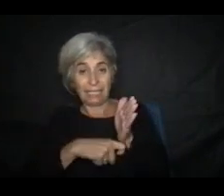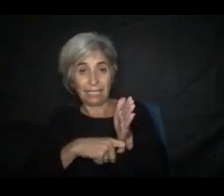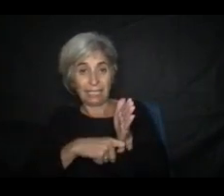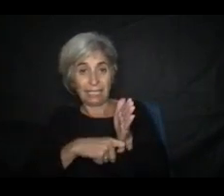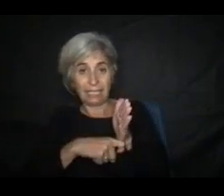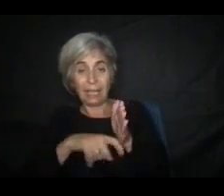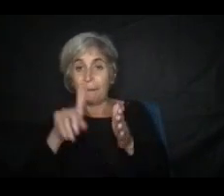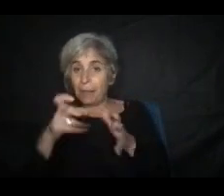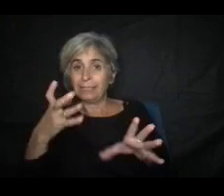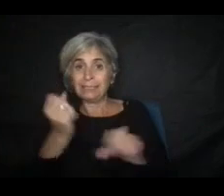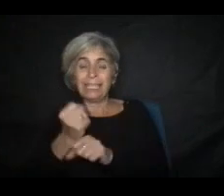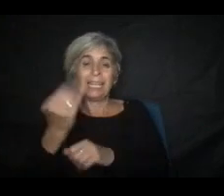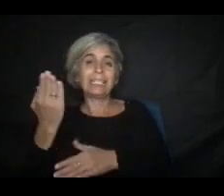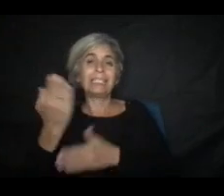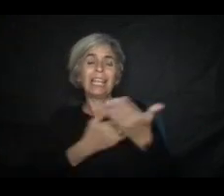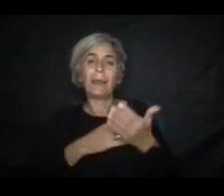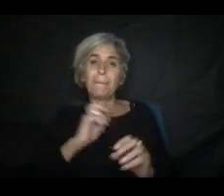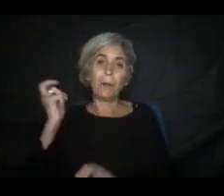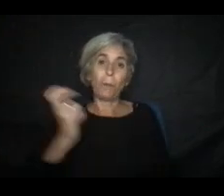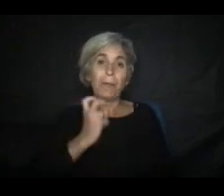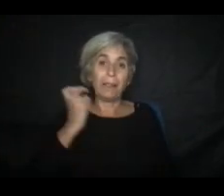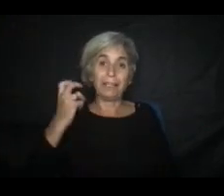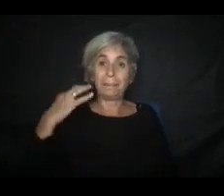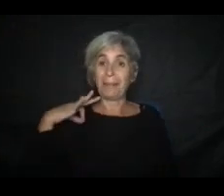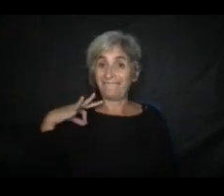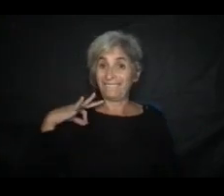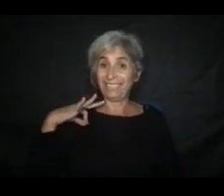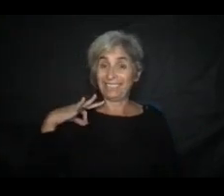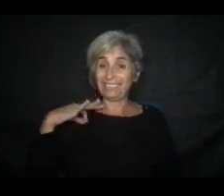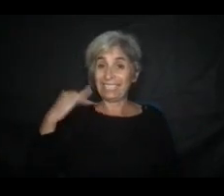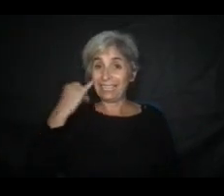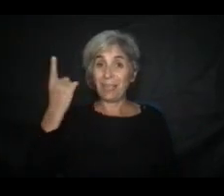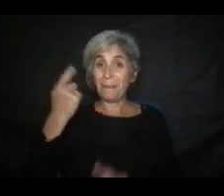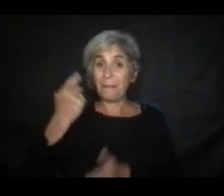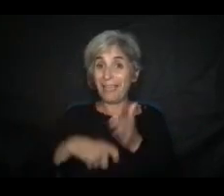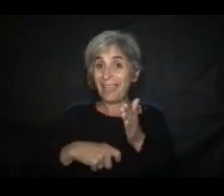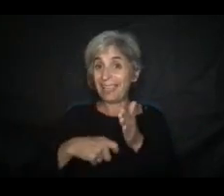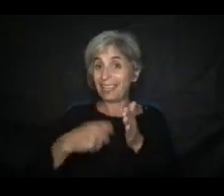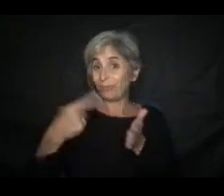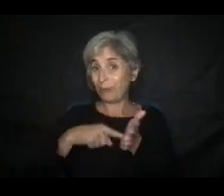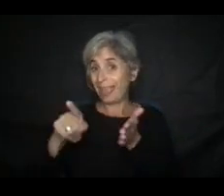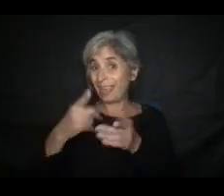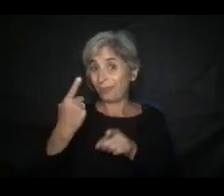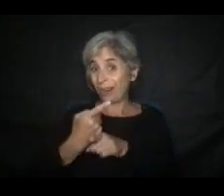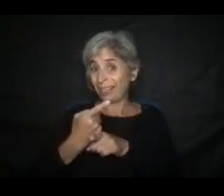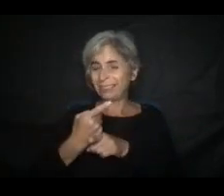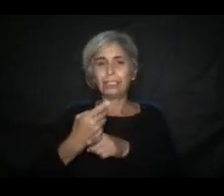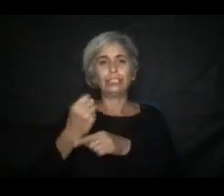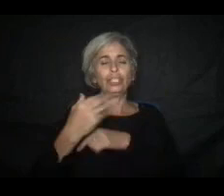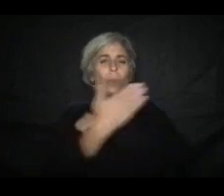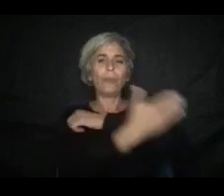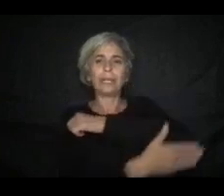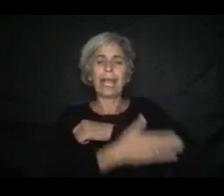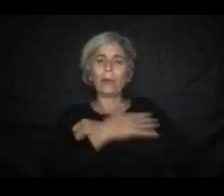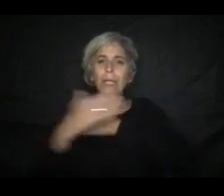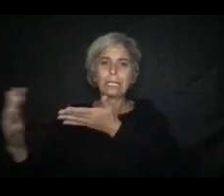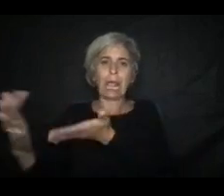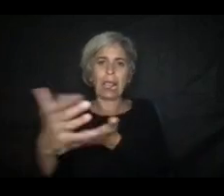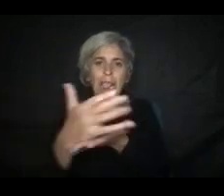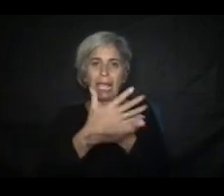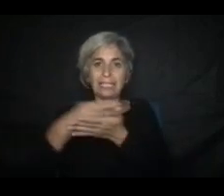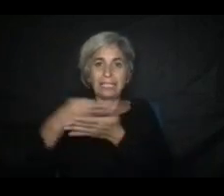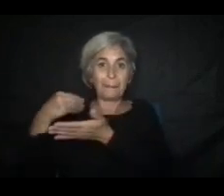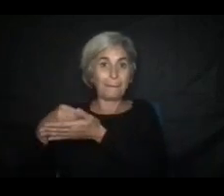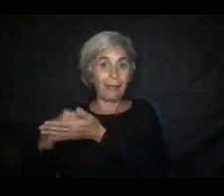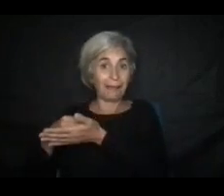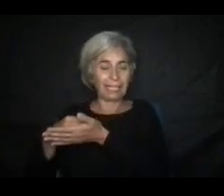level of mobility benefit from payment of that fee. So the county has typically collected money